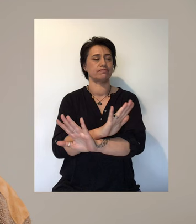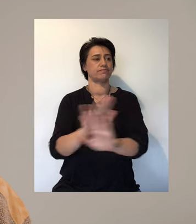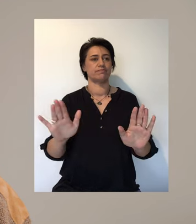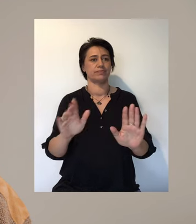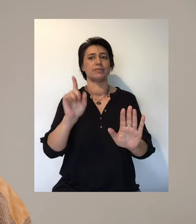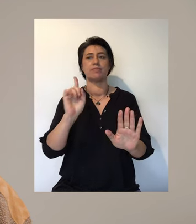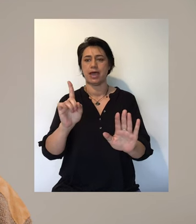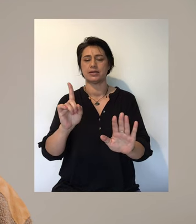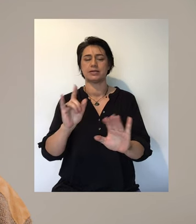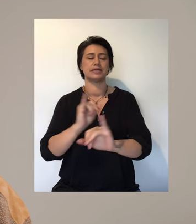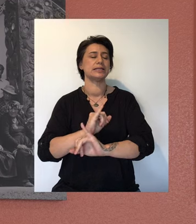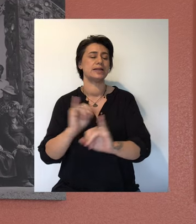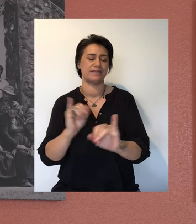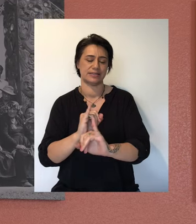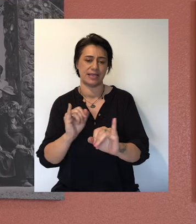be devastating.